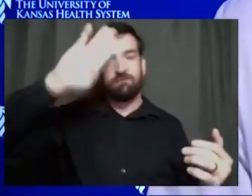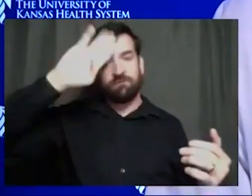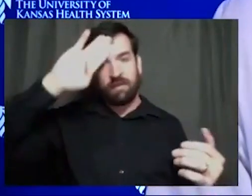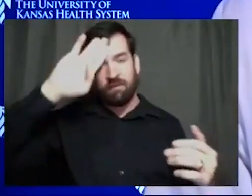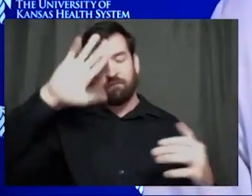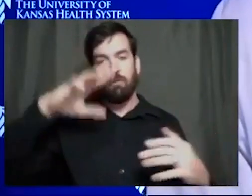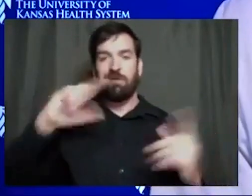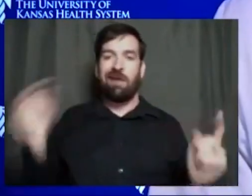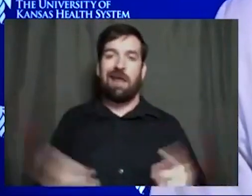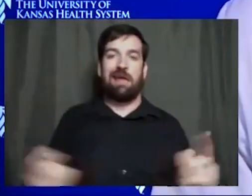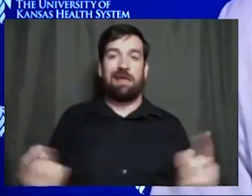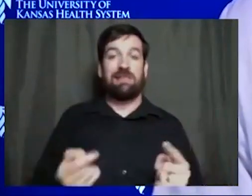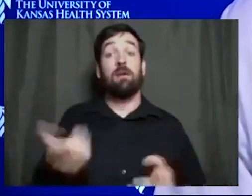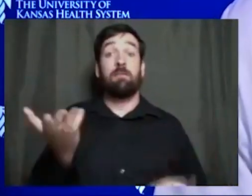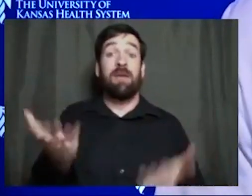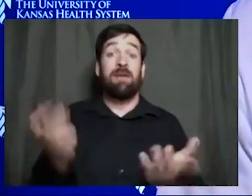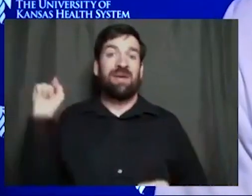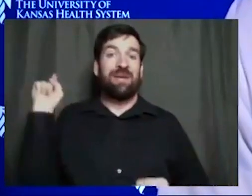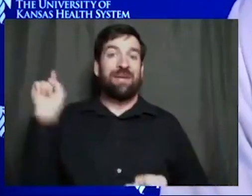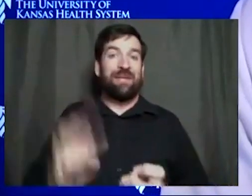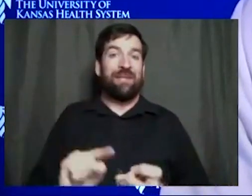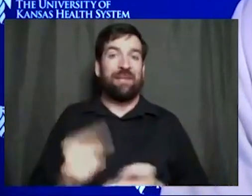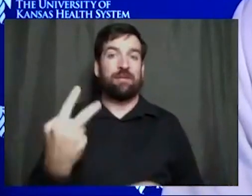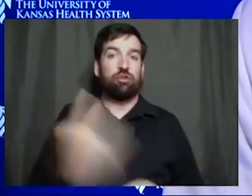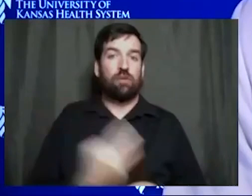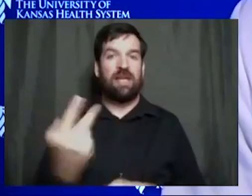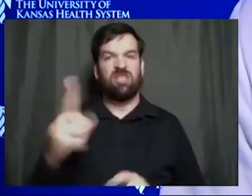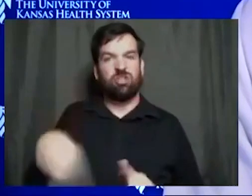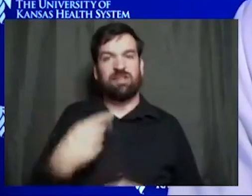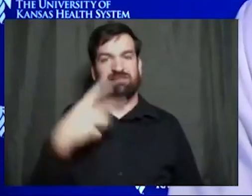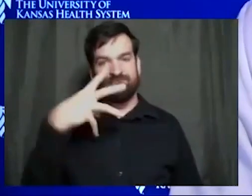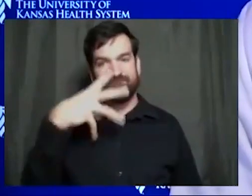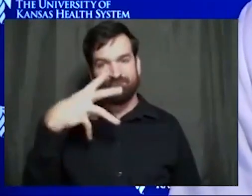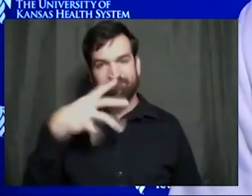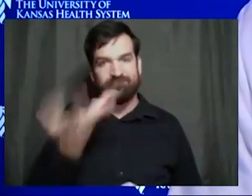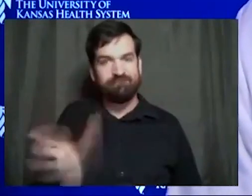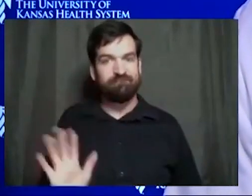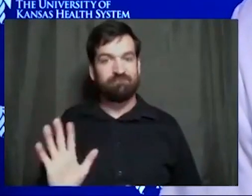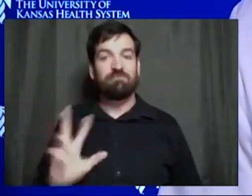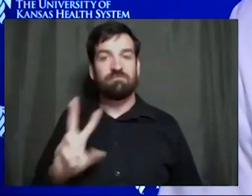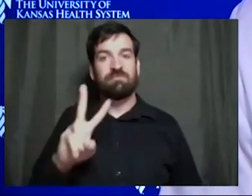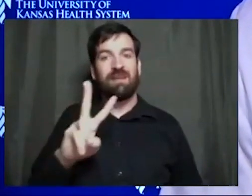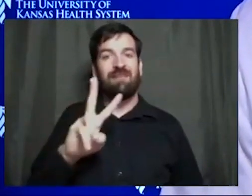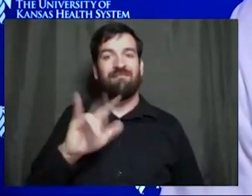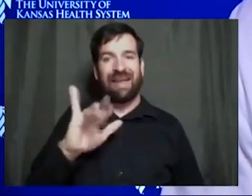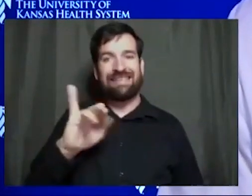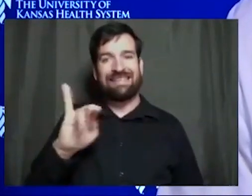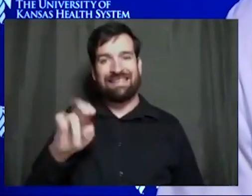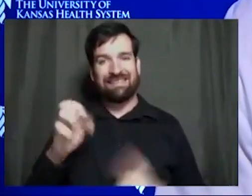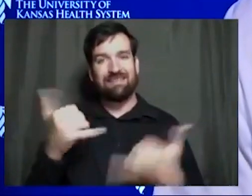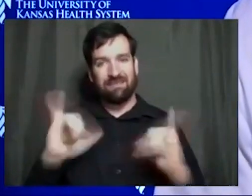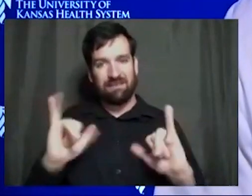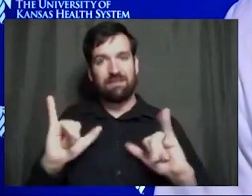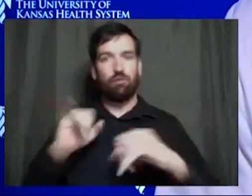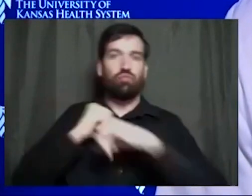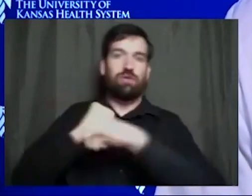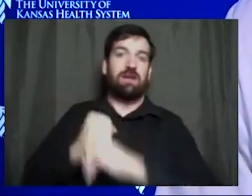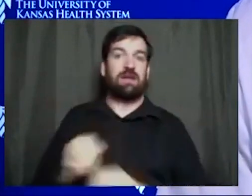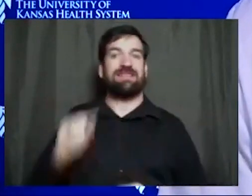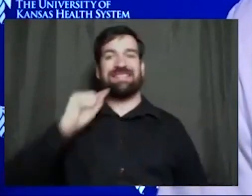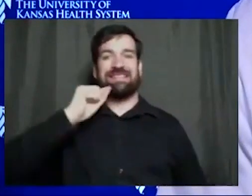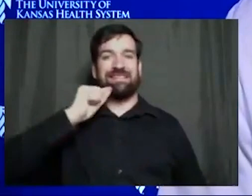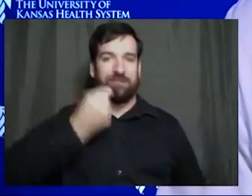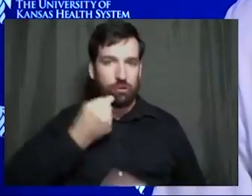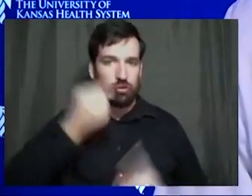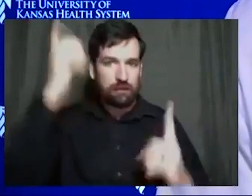be reduced down to 2 days and you may just have a sniffle. The vaccines continue to protect against the more severe disease, such as